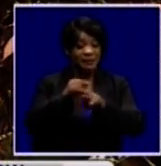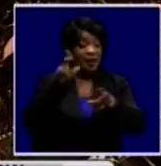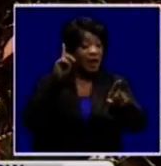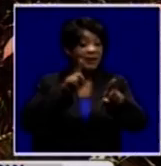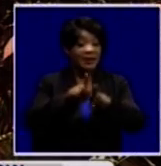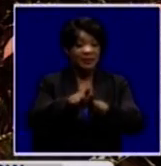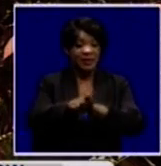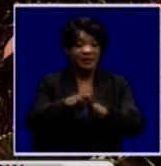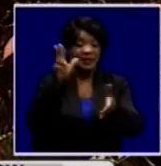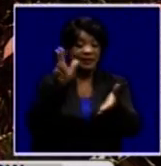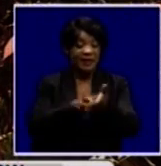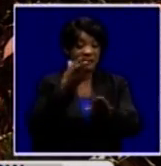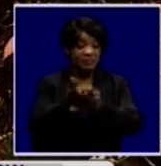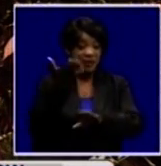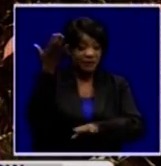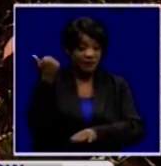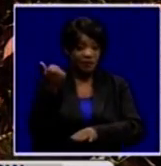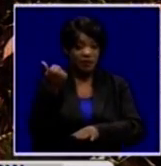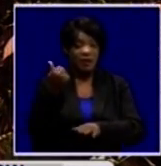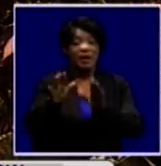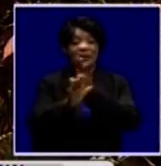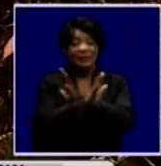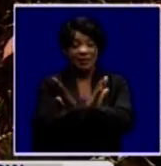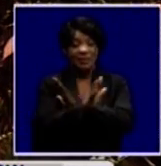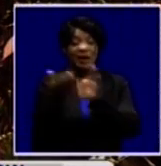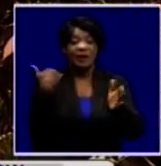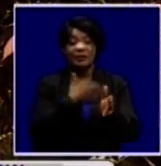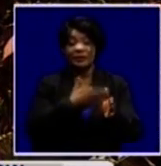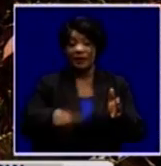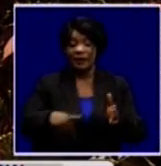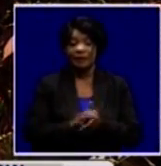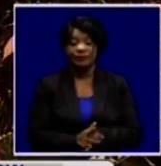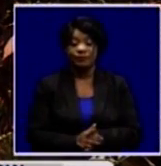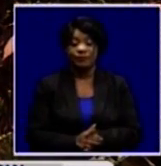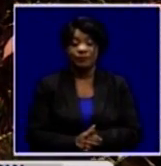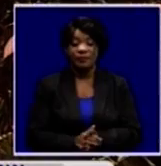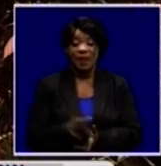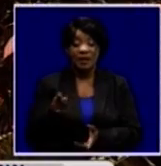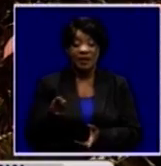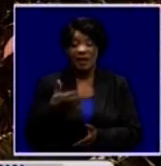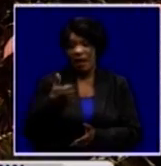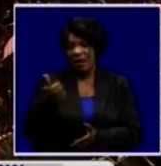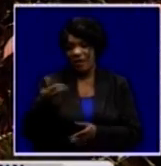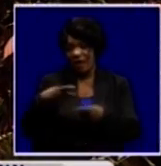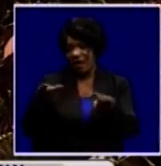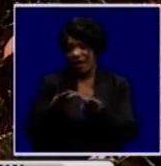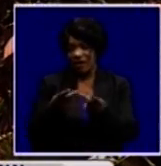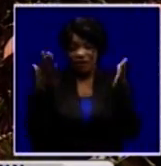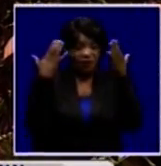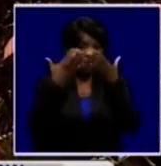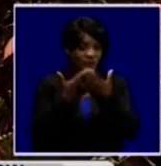before between ourselves and China. Now, if there are certain areas of concern, maybe with